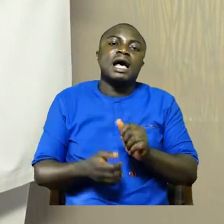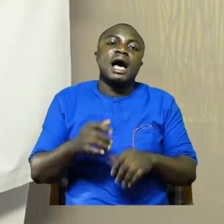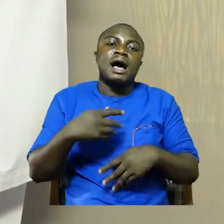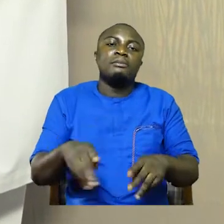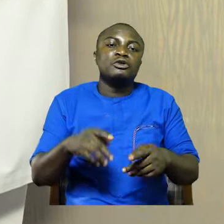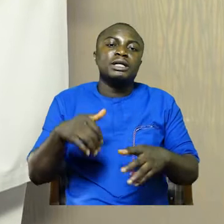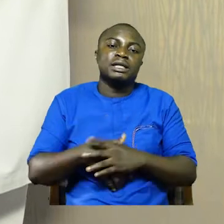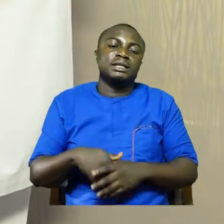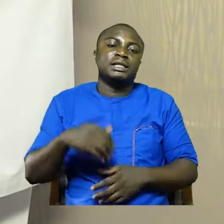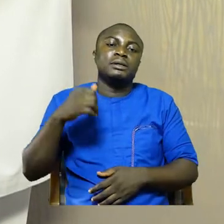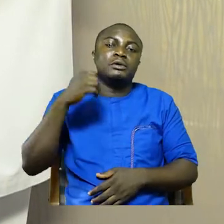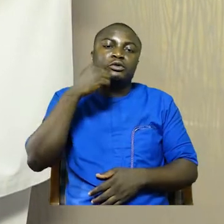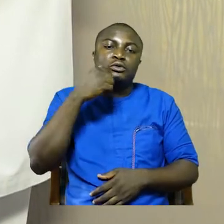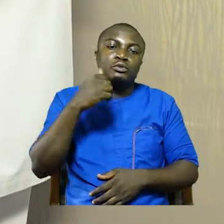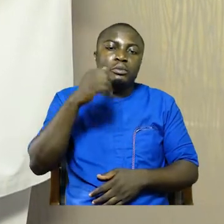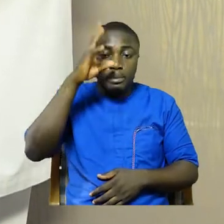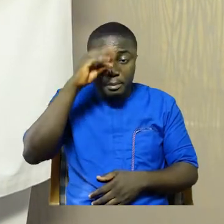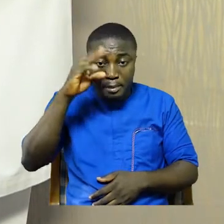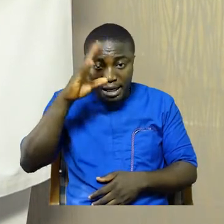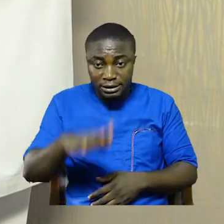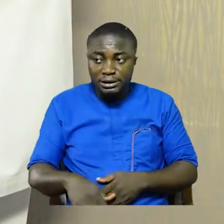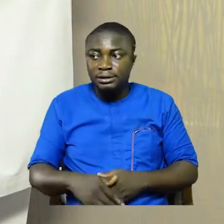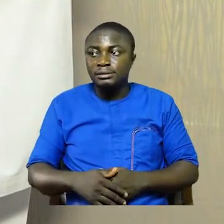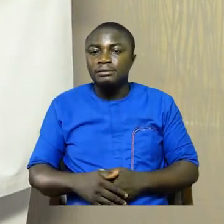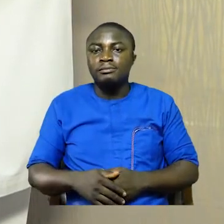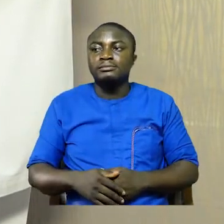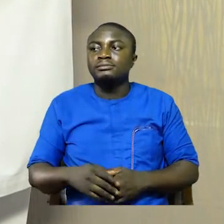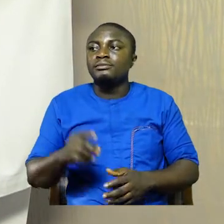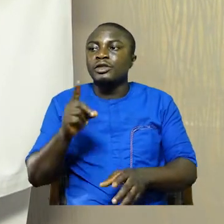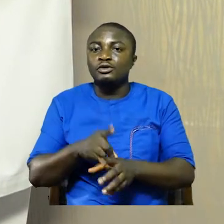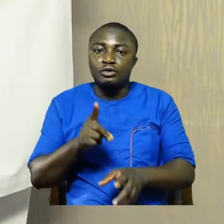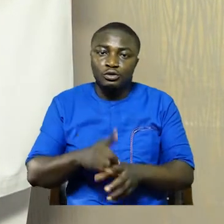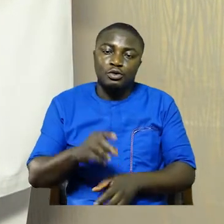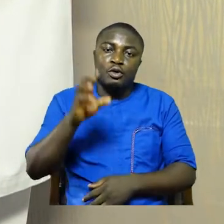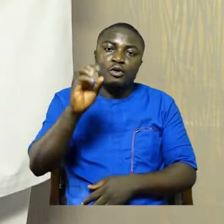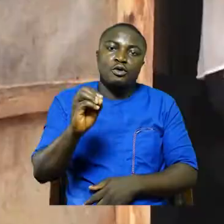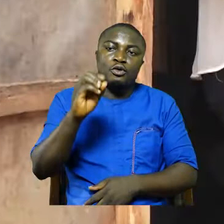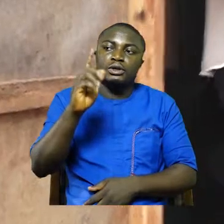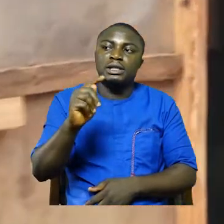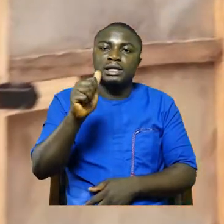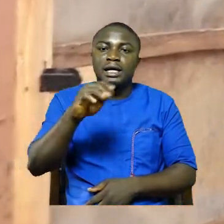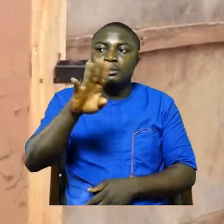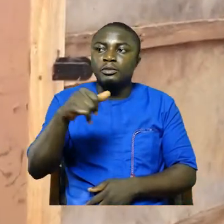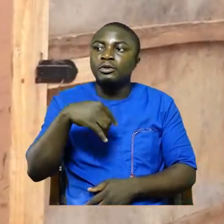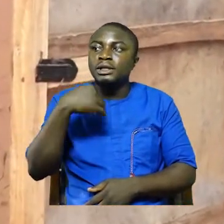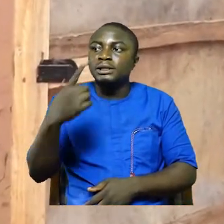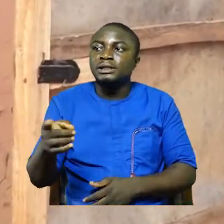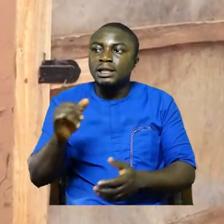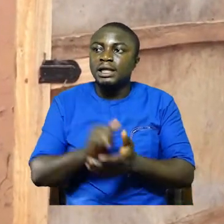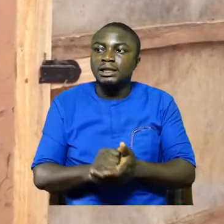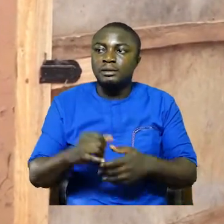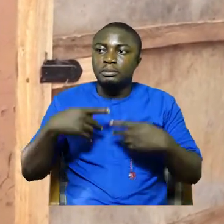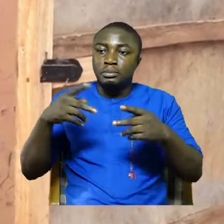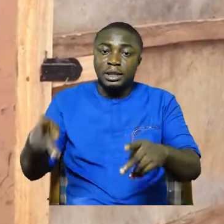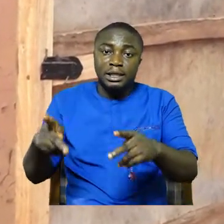commoner in male. But another very common one is the... Dr. Otabo pointed out a perfect picture of what